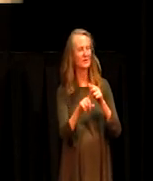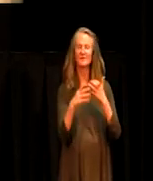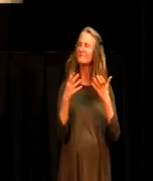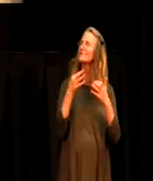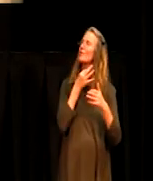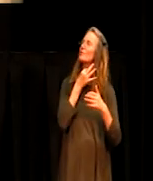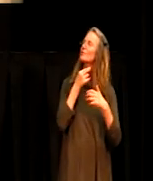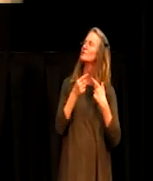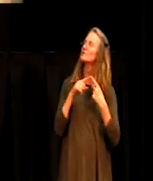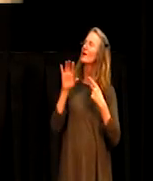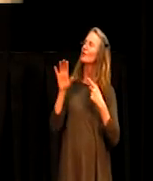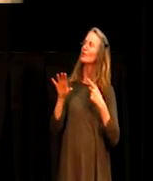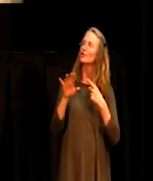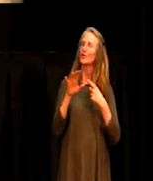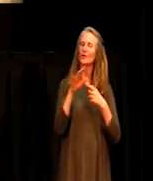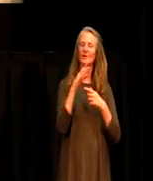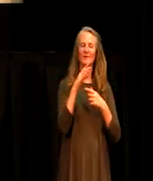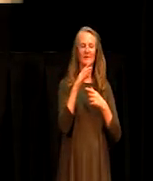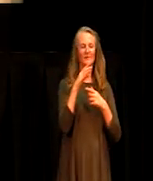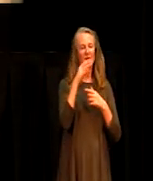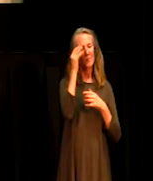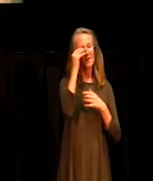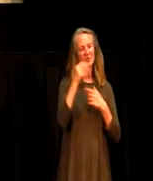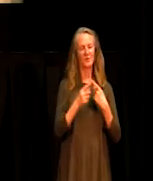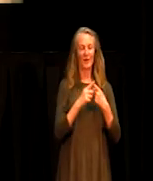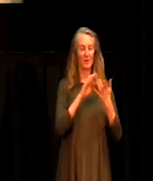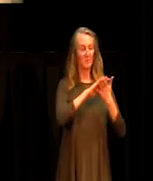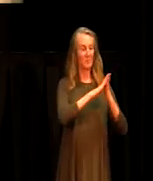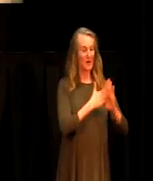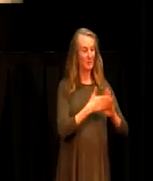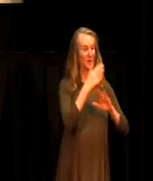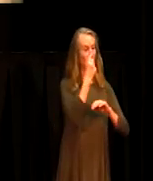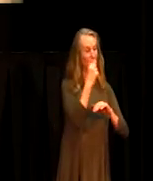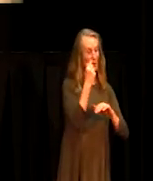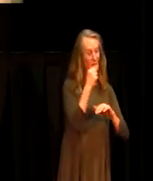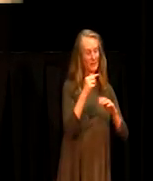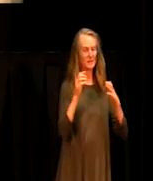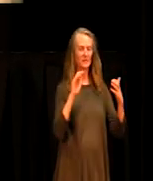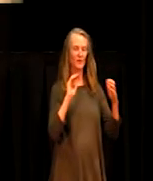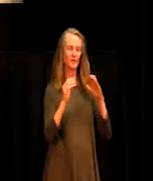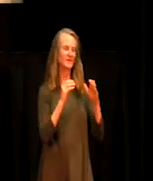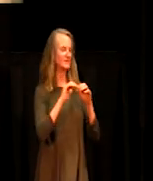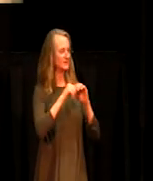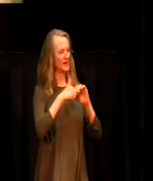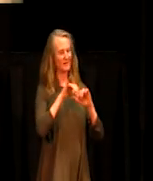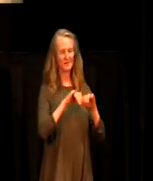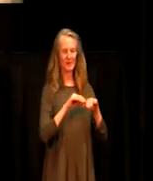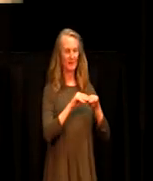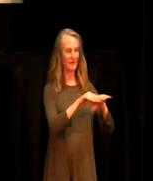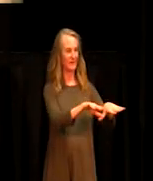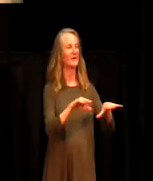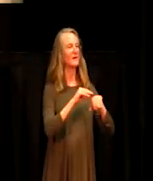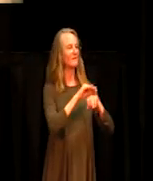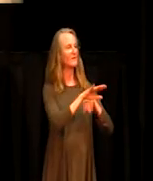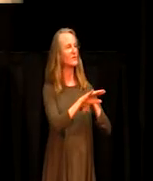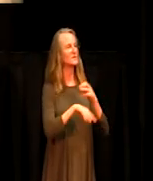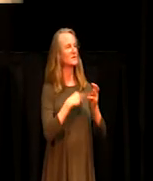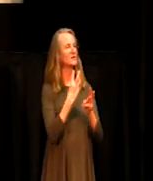take was on greening versus how that relates to the global climate.